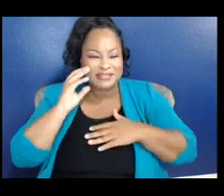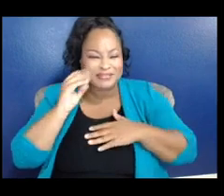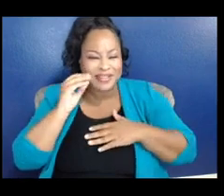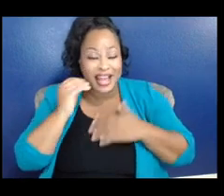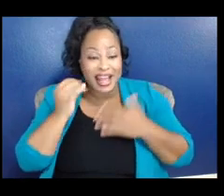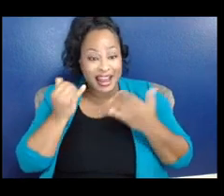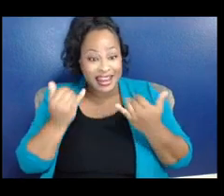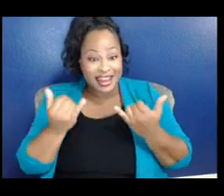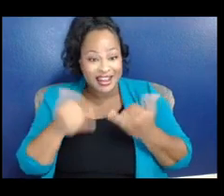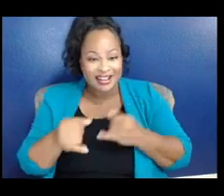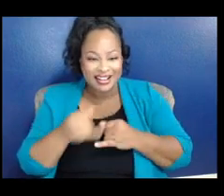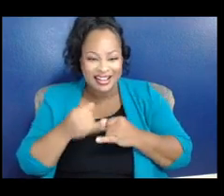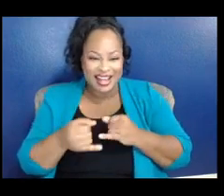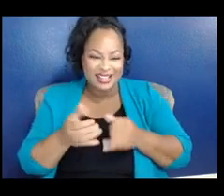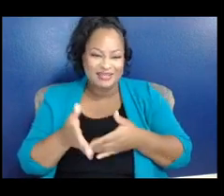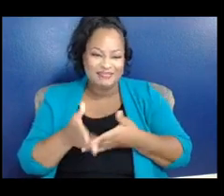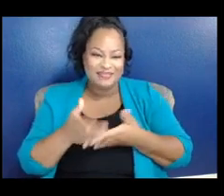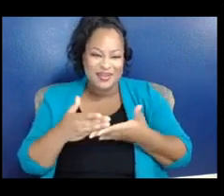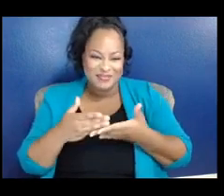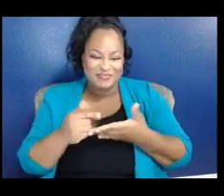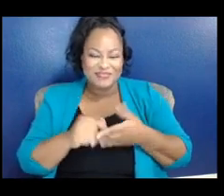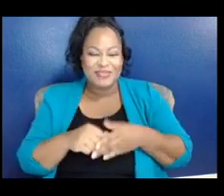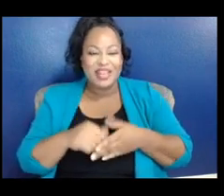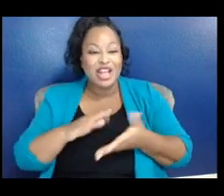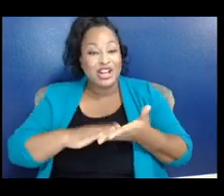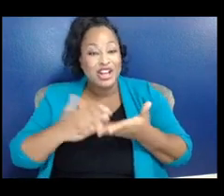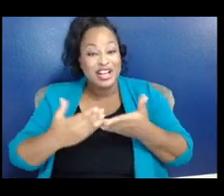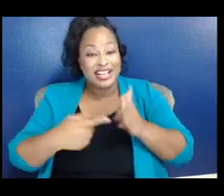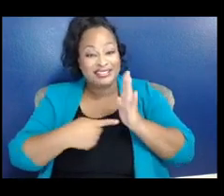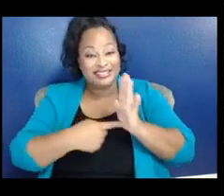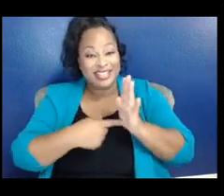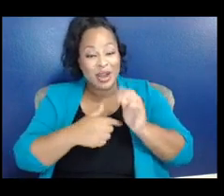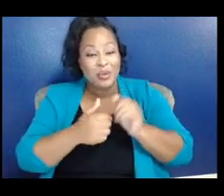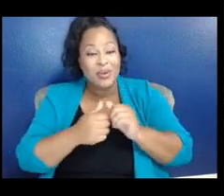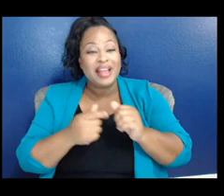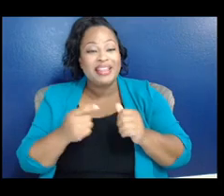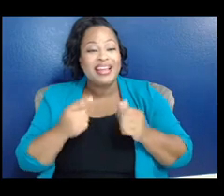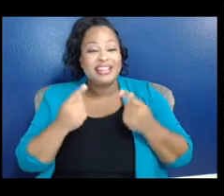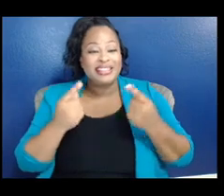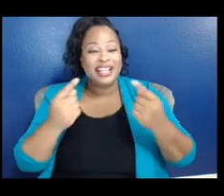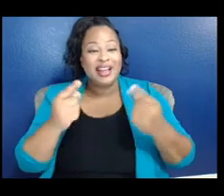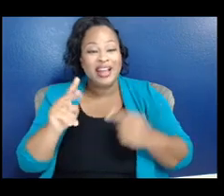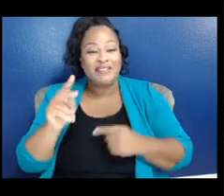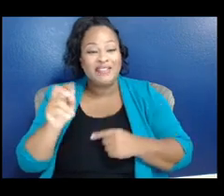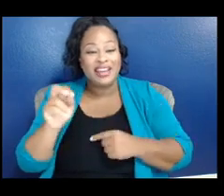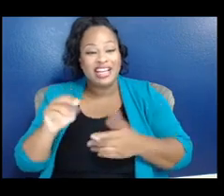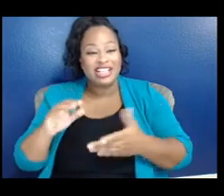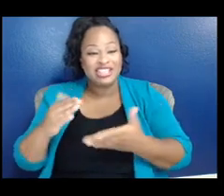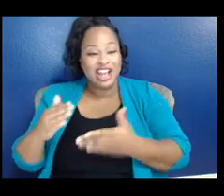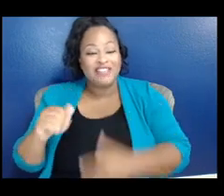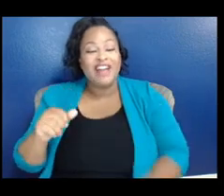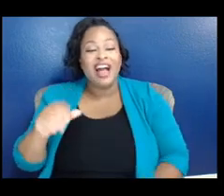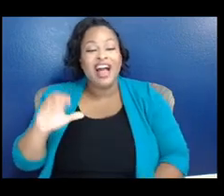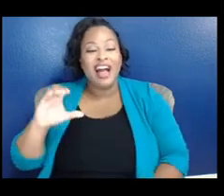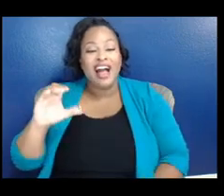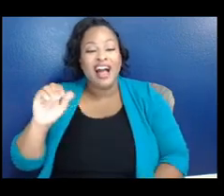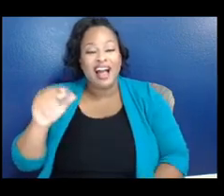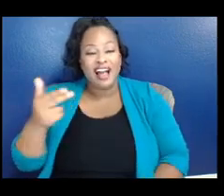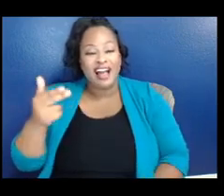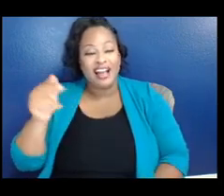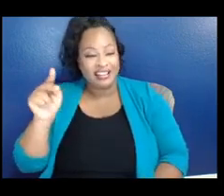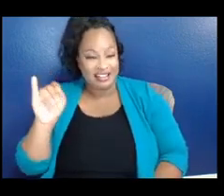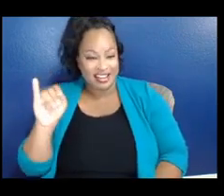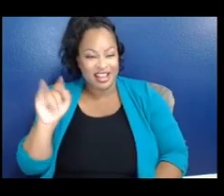segment, a cooking demonstration with celebrity vegan chef, Chef Aki, who will be joining us in making a Thai